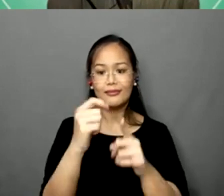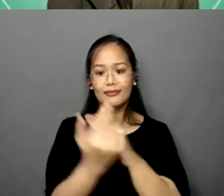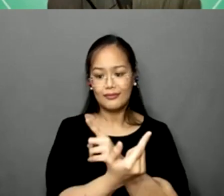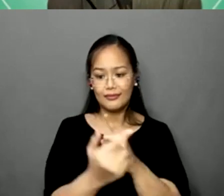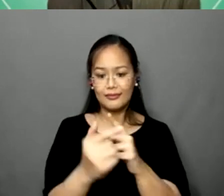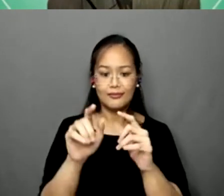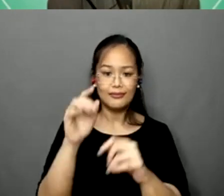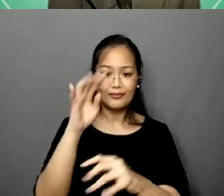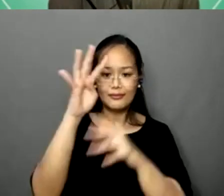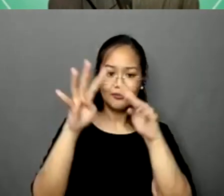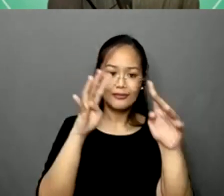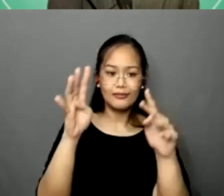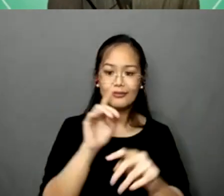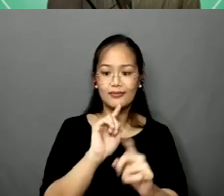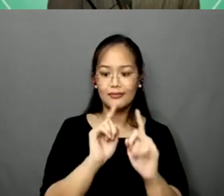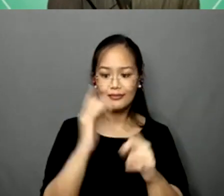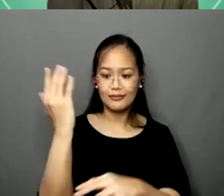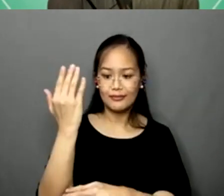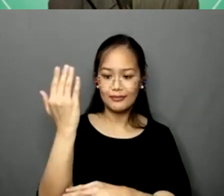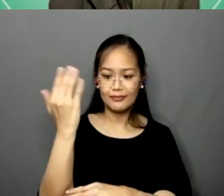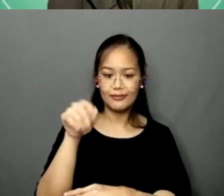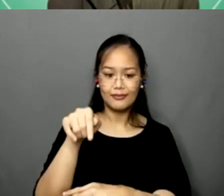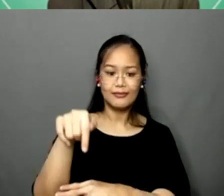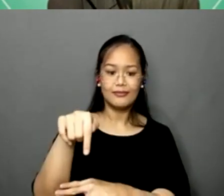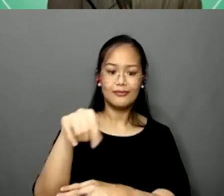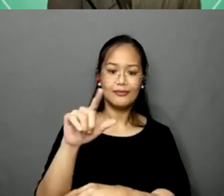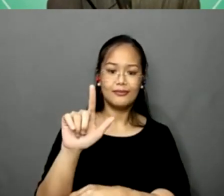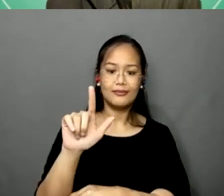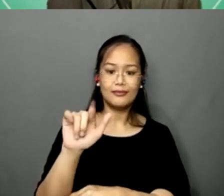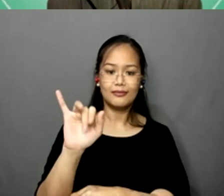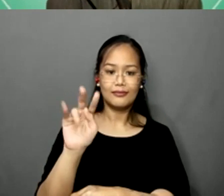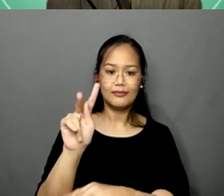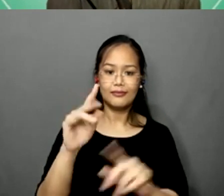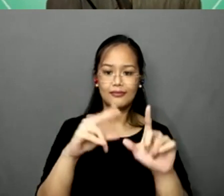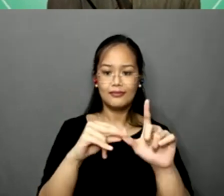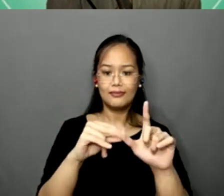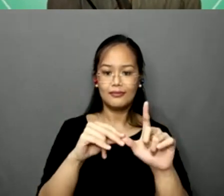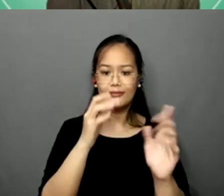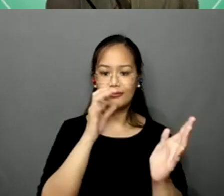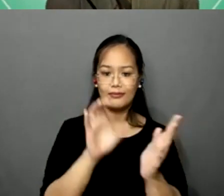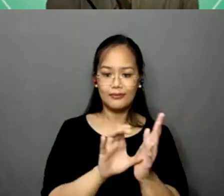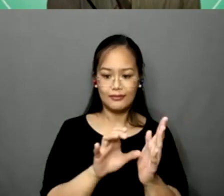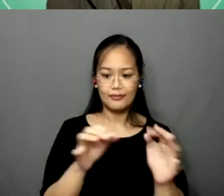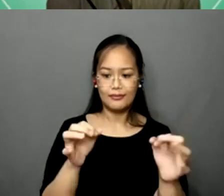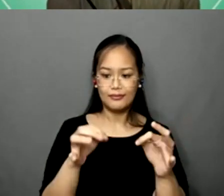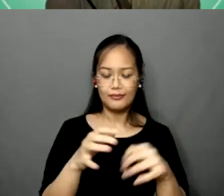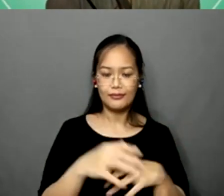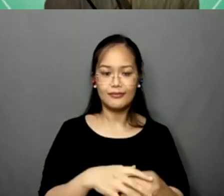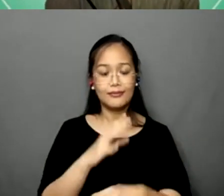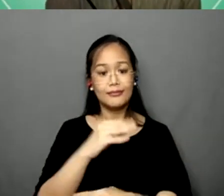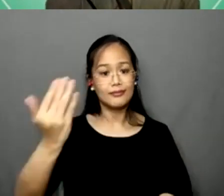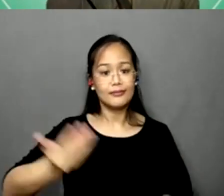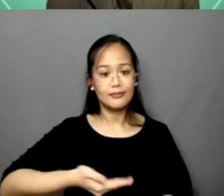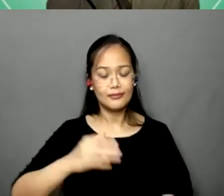sending the feedback link in the chat box. We would also like to invite you to sit with us once again